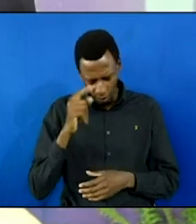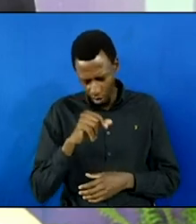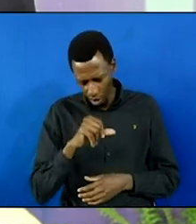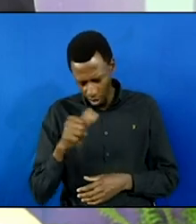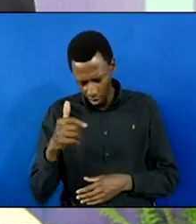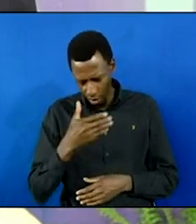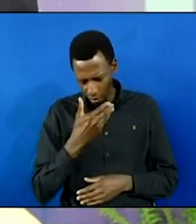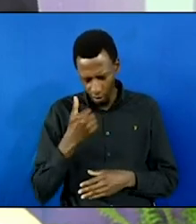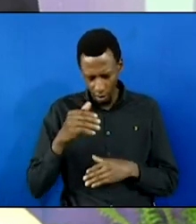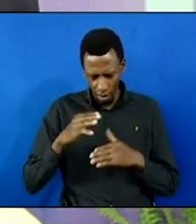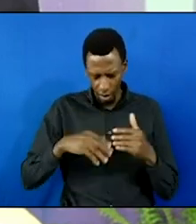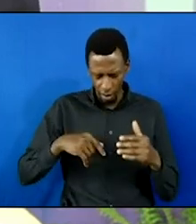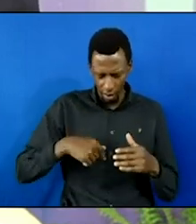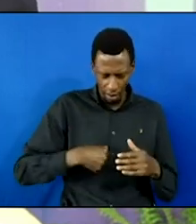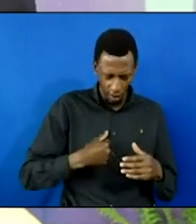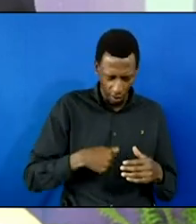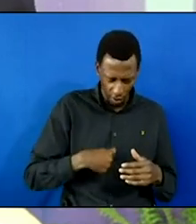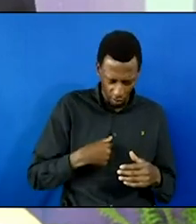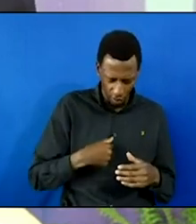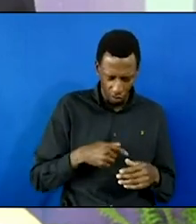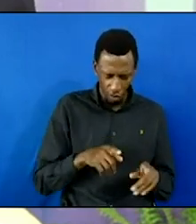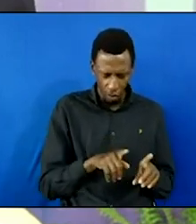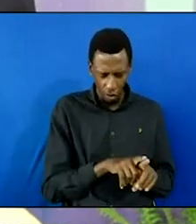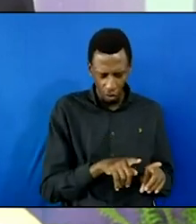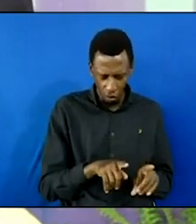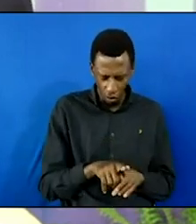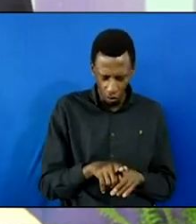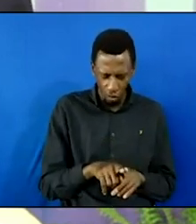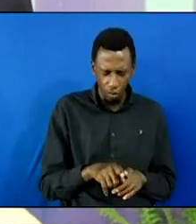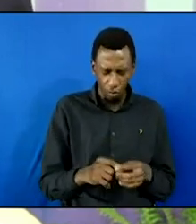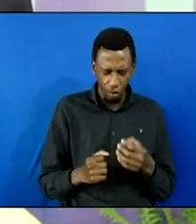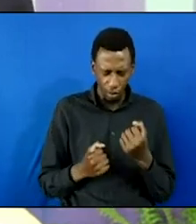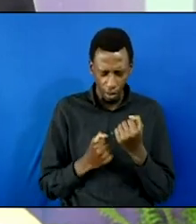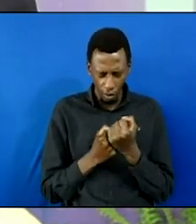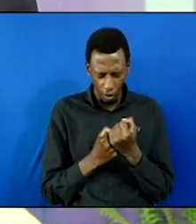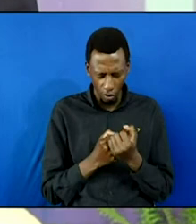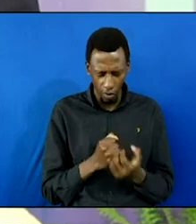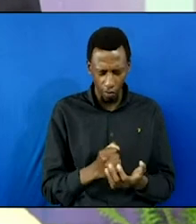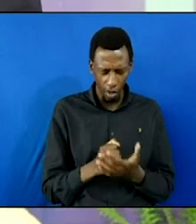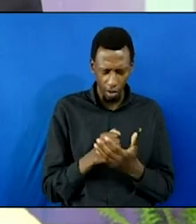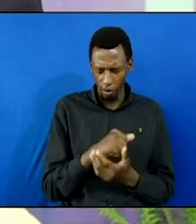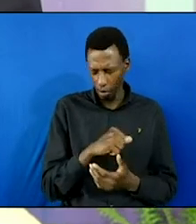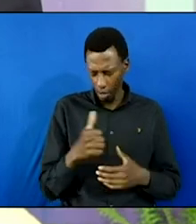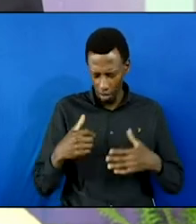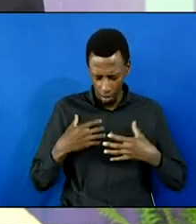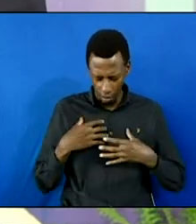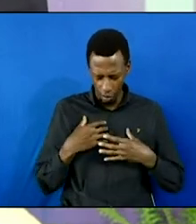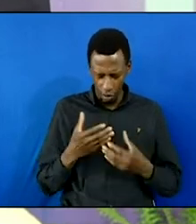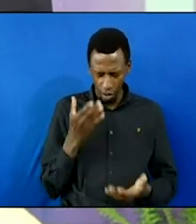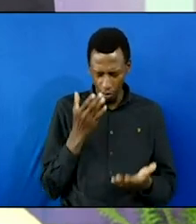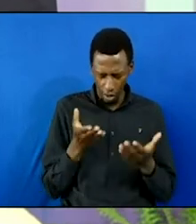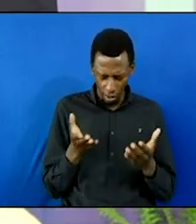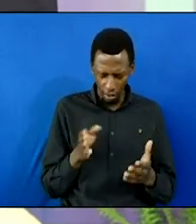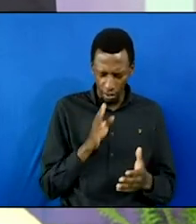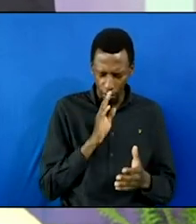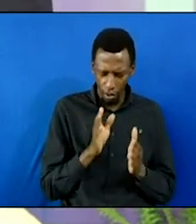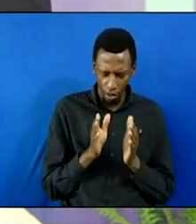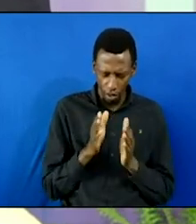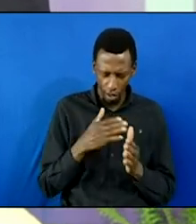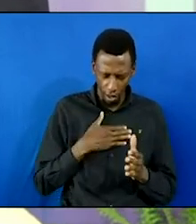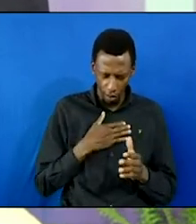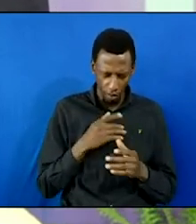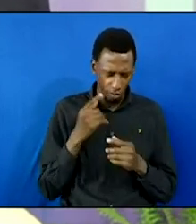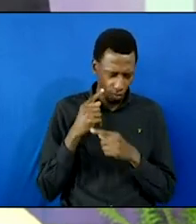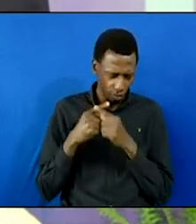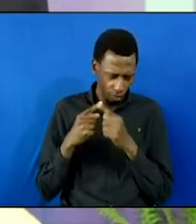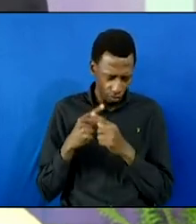than ourselves. And go out of our way for the benefit of others. May this be our experience as we take